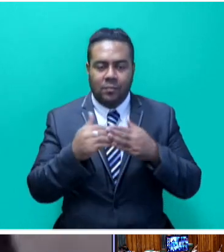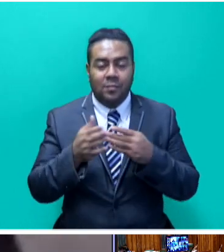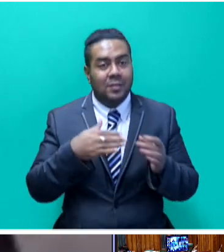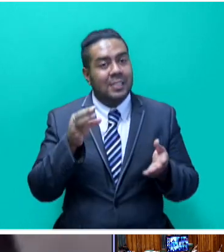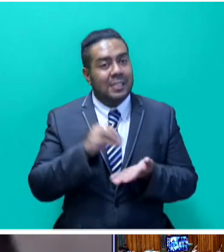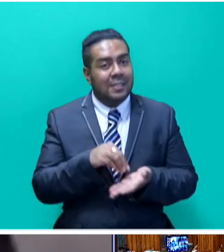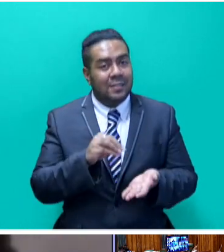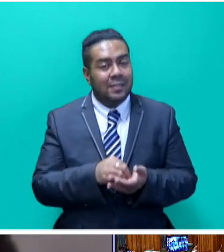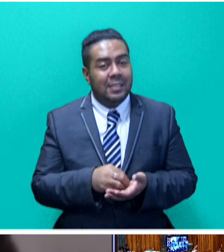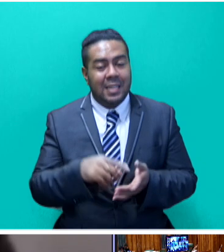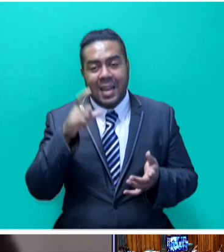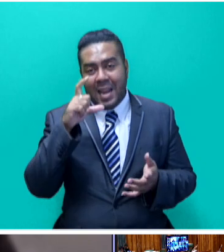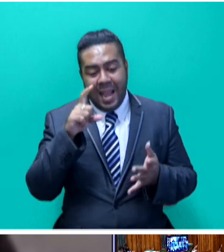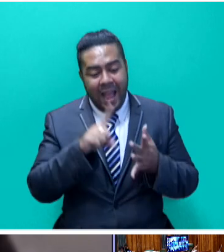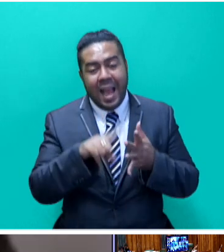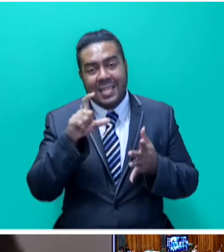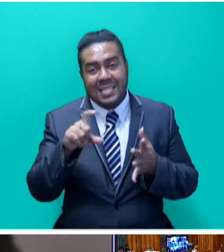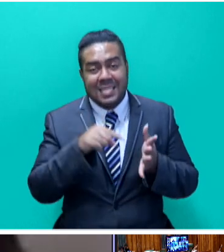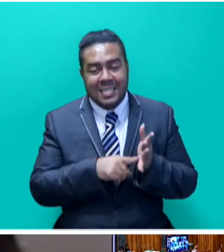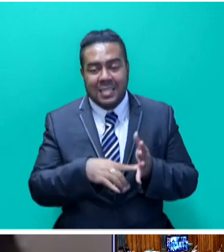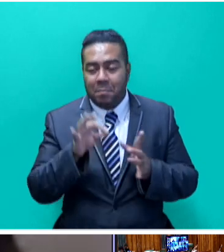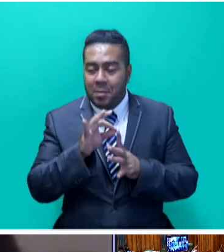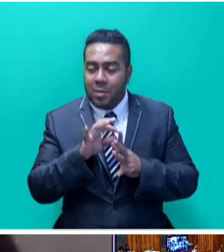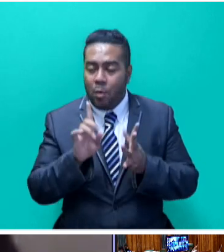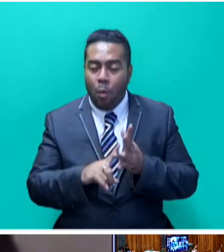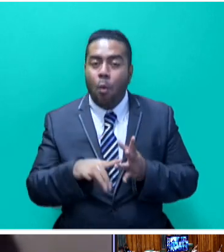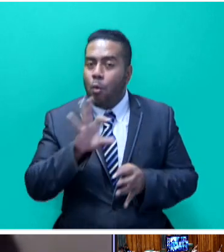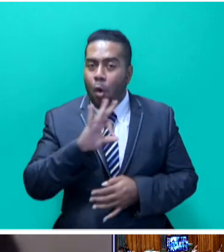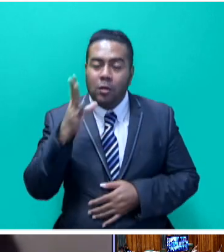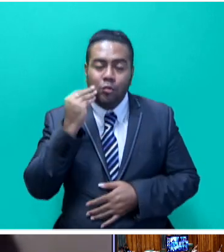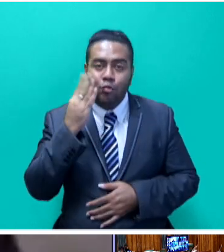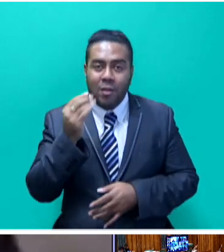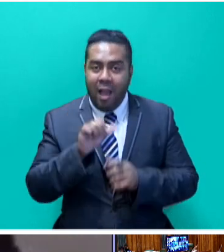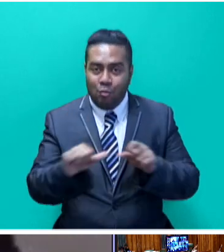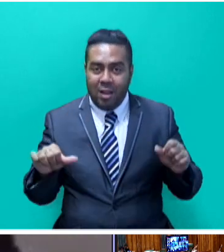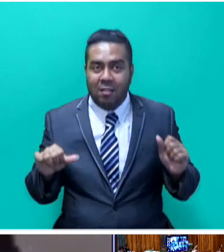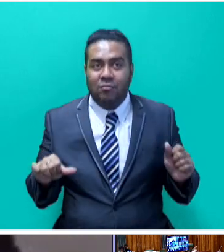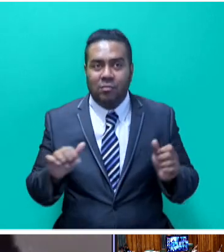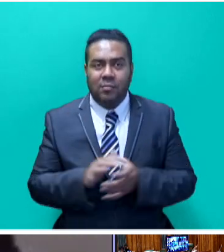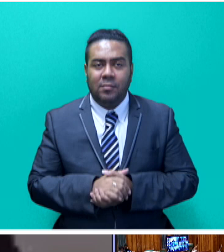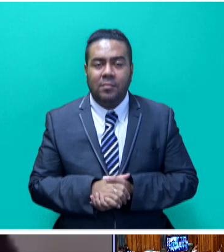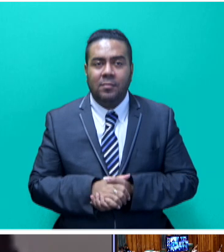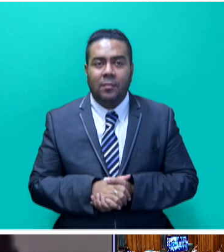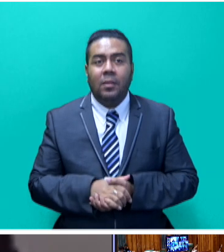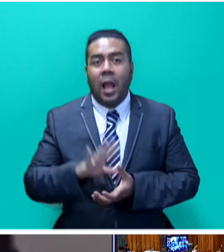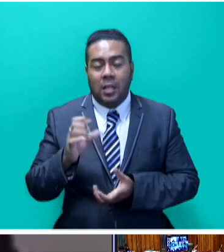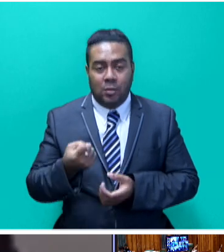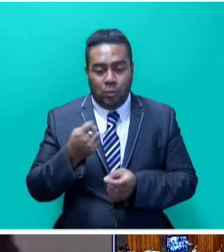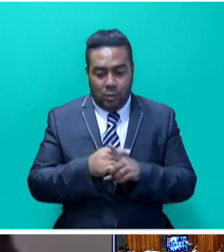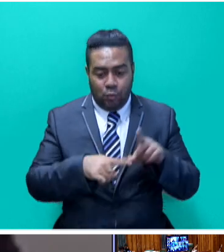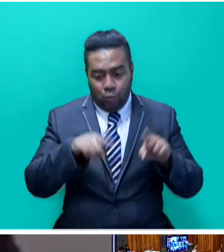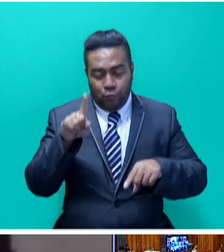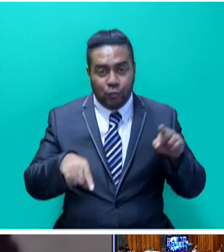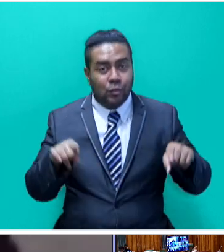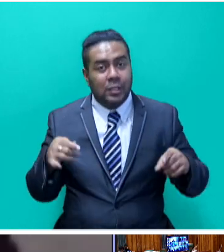services, ICT, BPO, non-sugar agriculture, to name a few. Mr. Speaker, sir, as we diversify